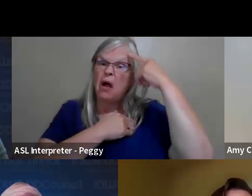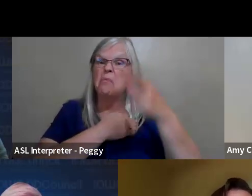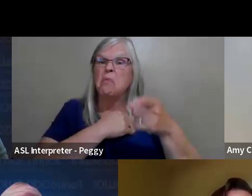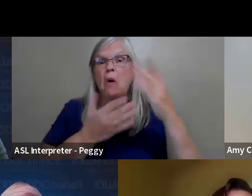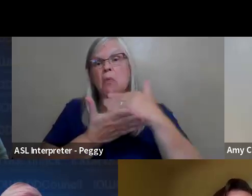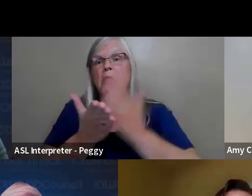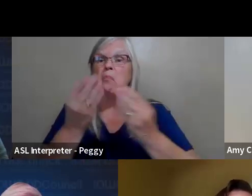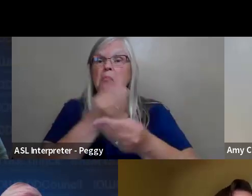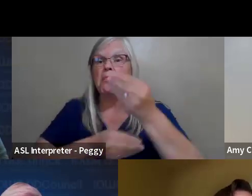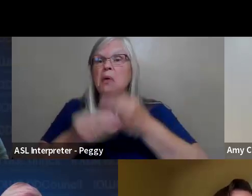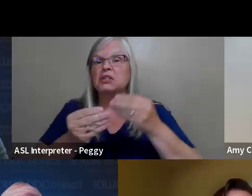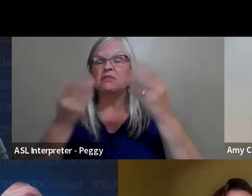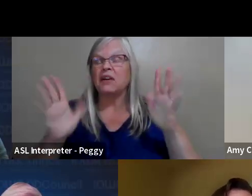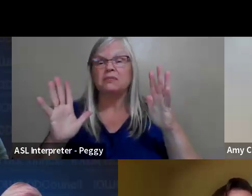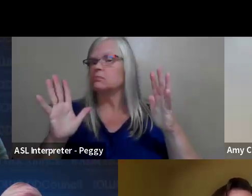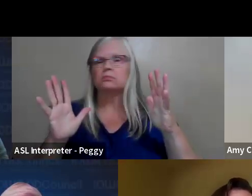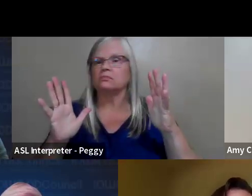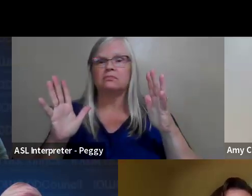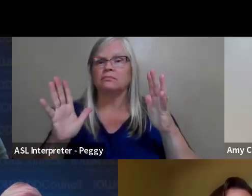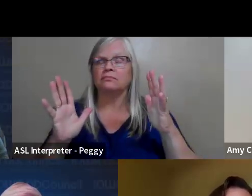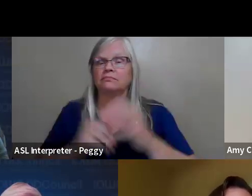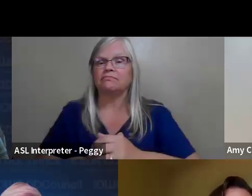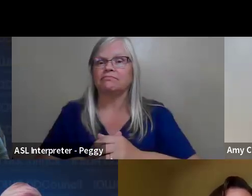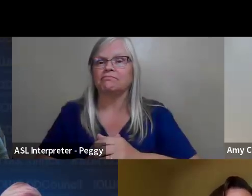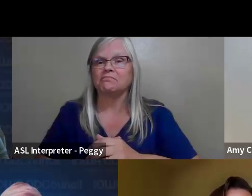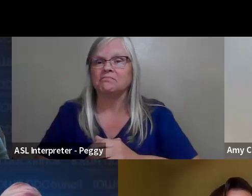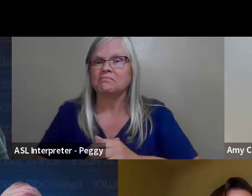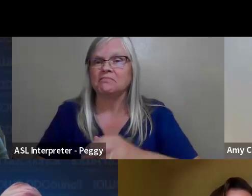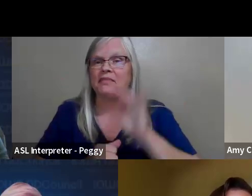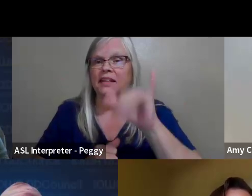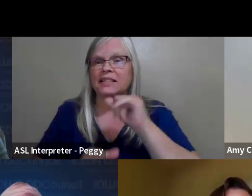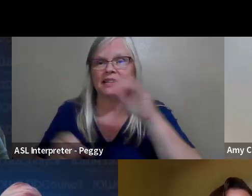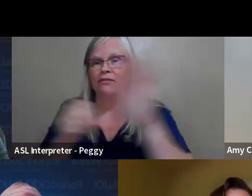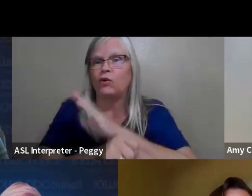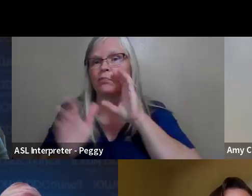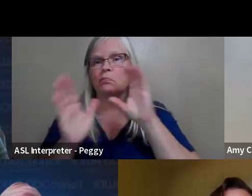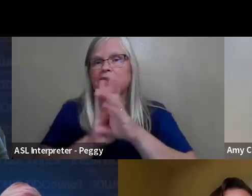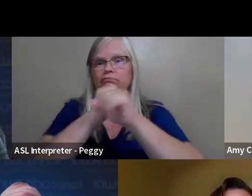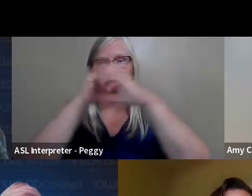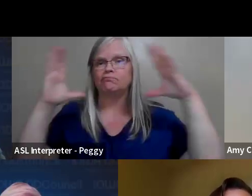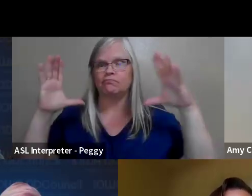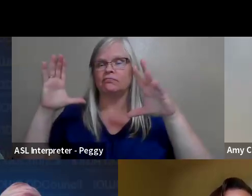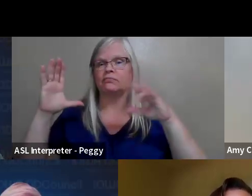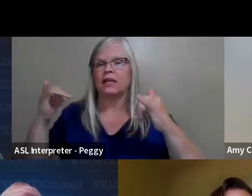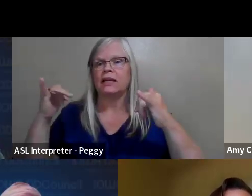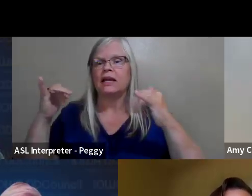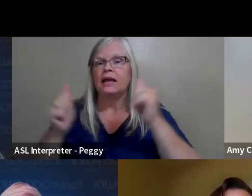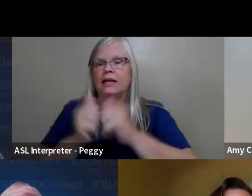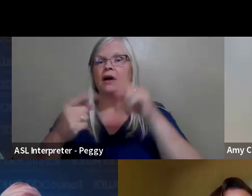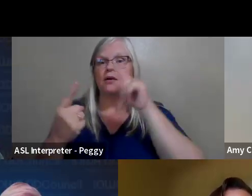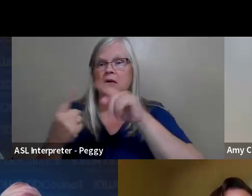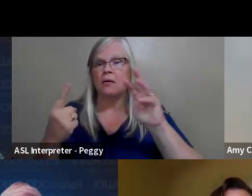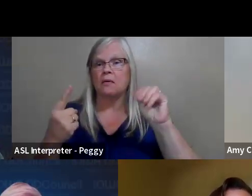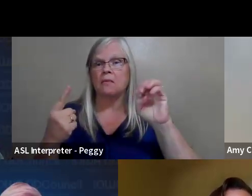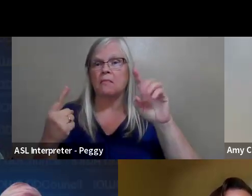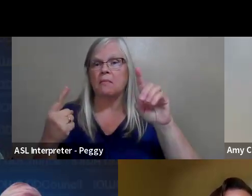the budget's over, but that's not the whole picture. That dealt with Medicaid. And we will